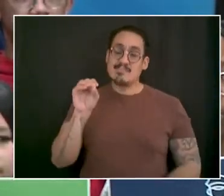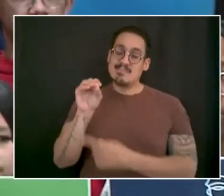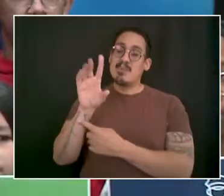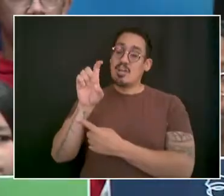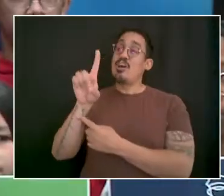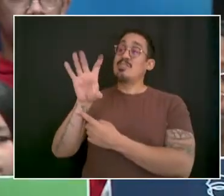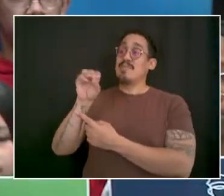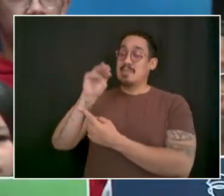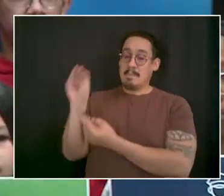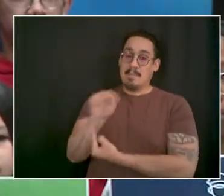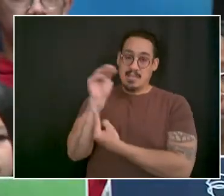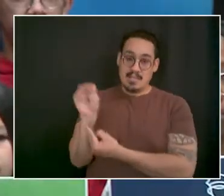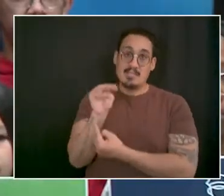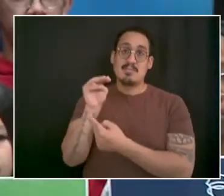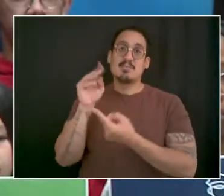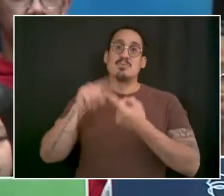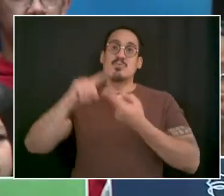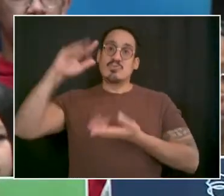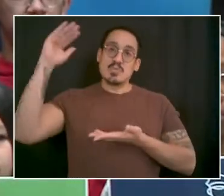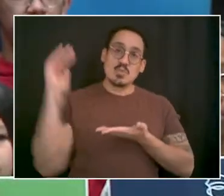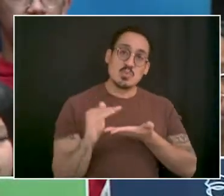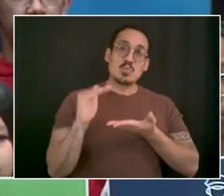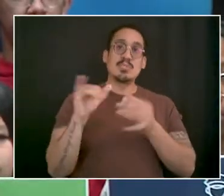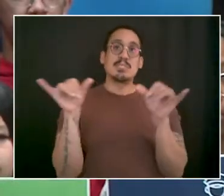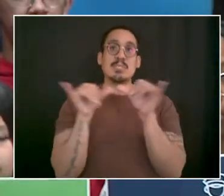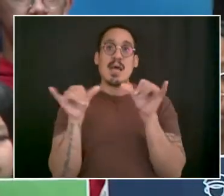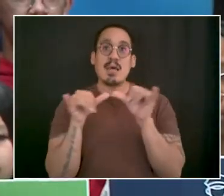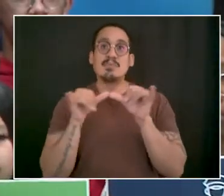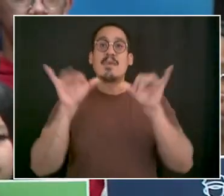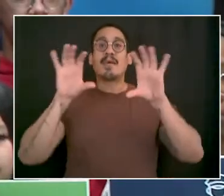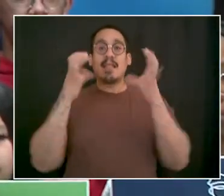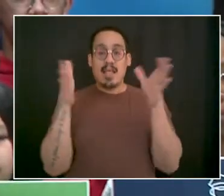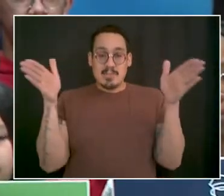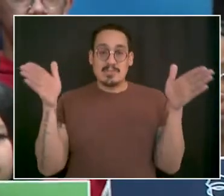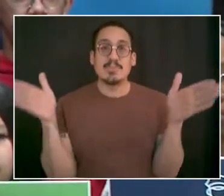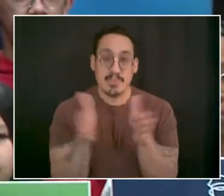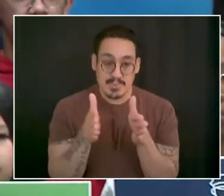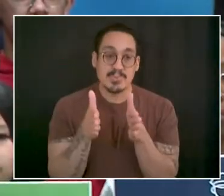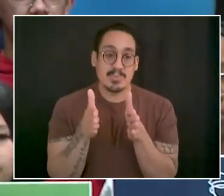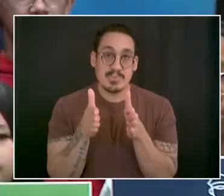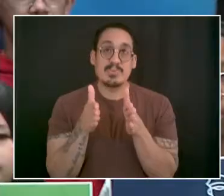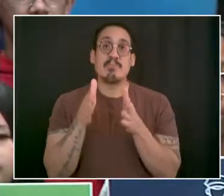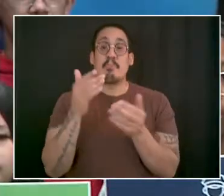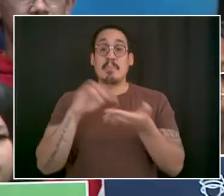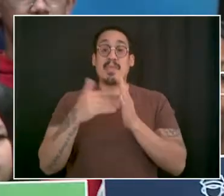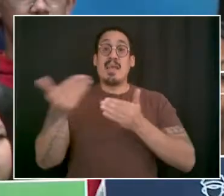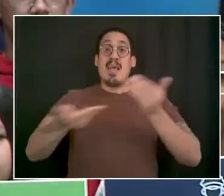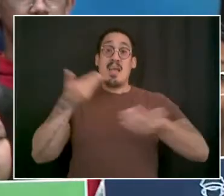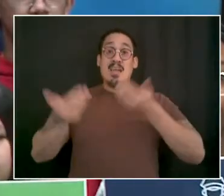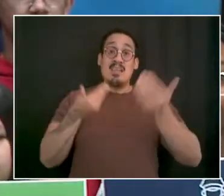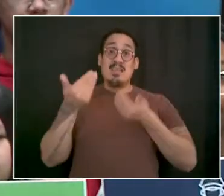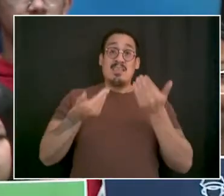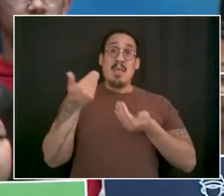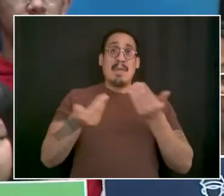of our classes by hiring nearly 3,700 new teachers. That's right.